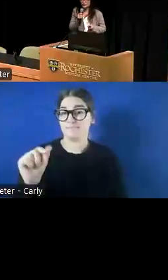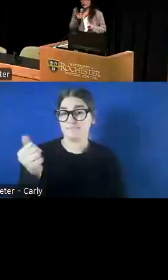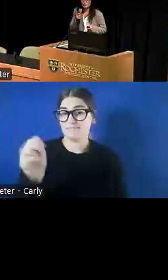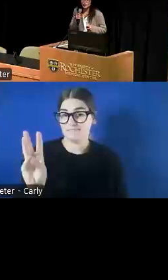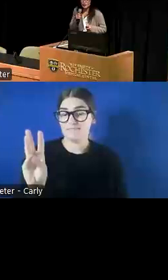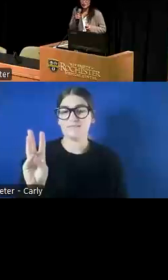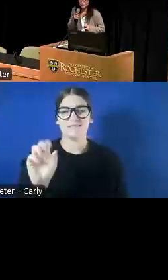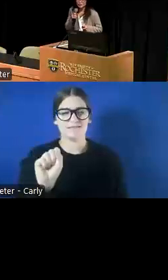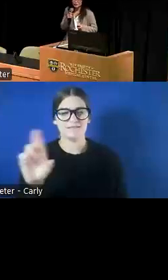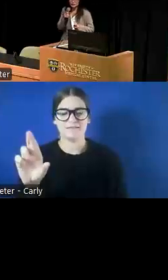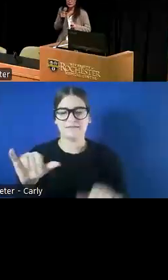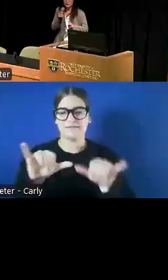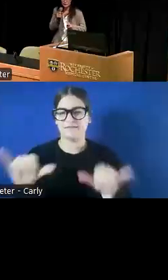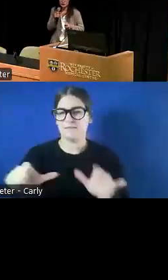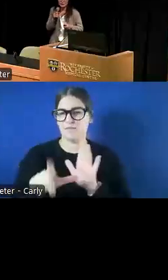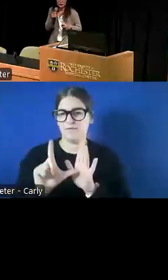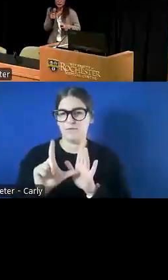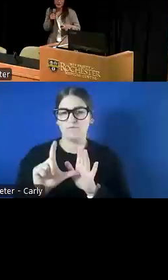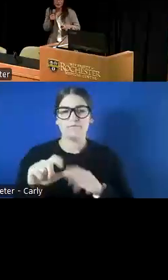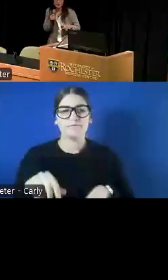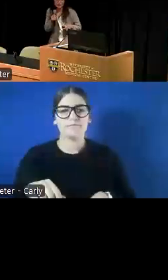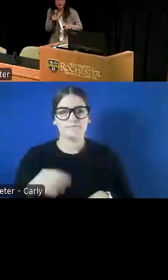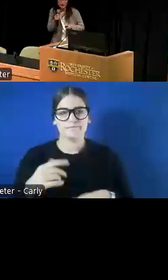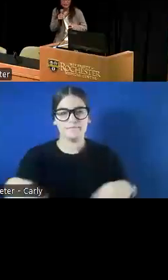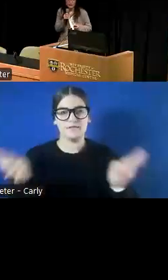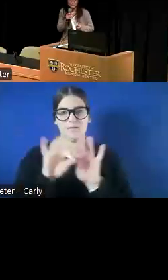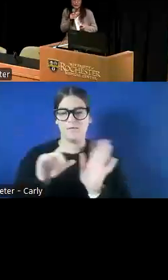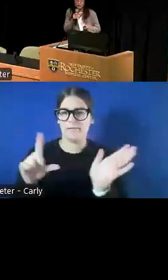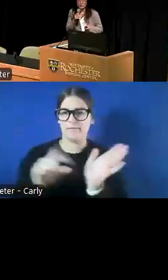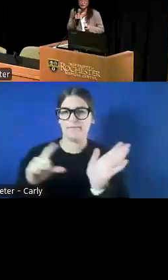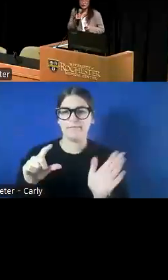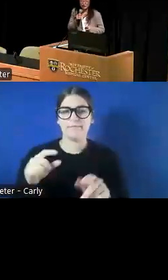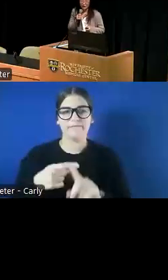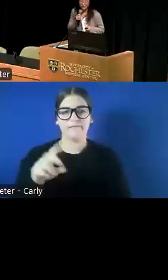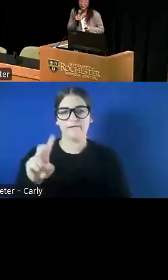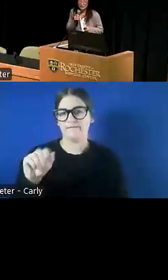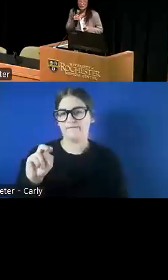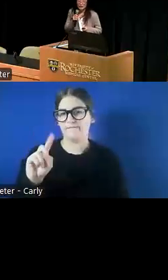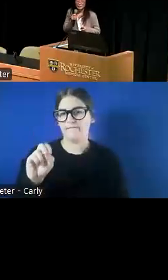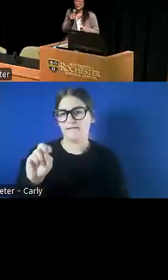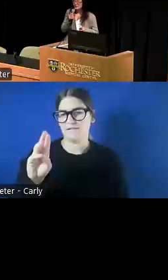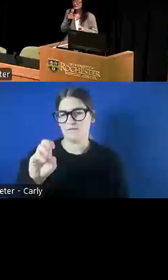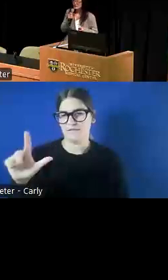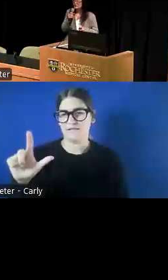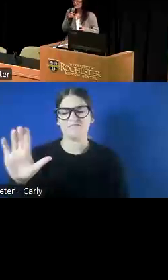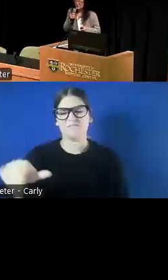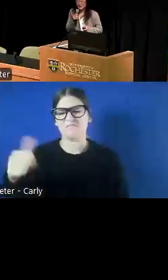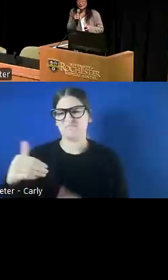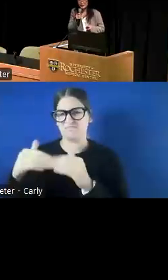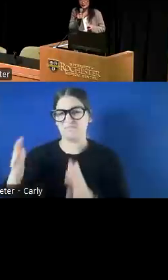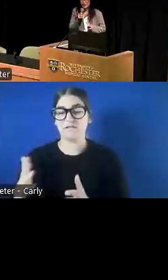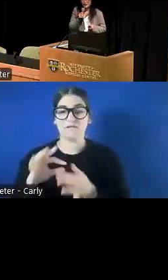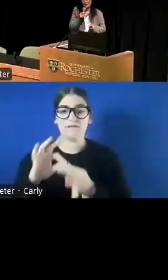systematic review, there was an important paper by Vanderweel and colleagues based on the Nurses'